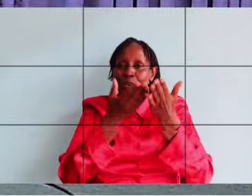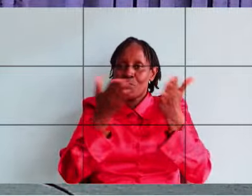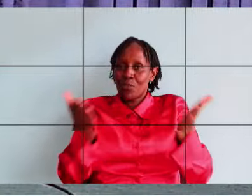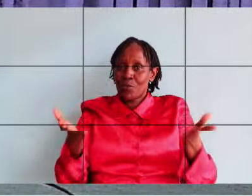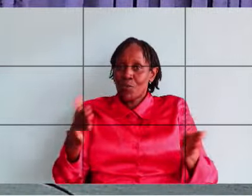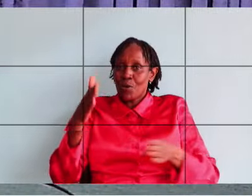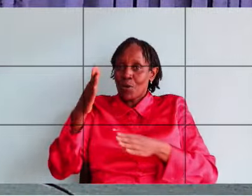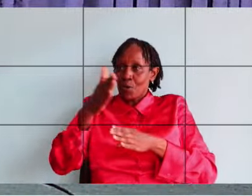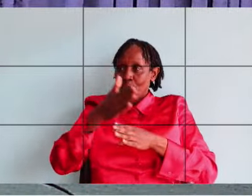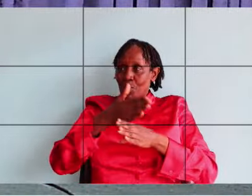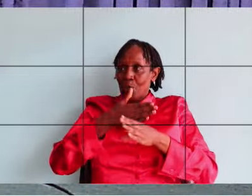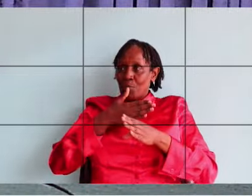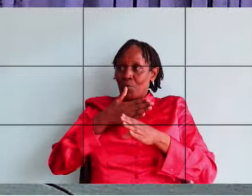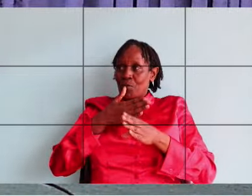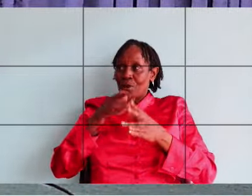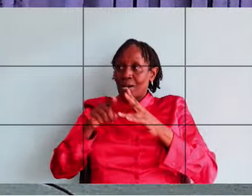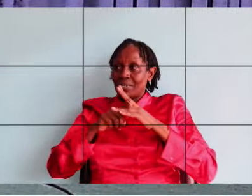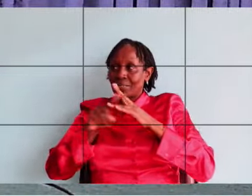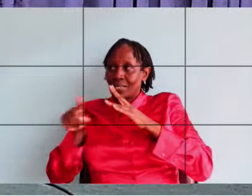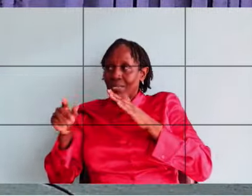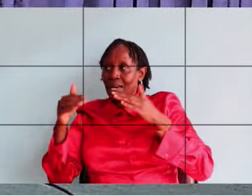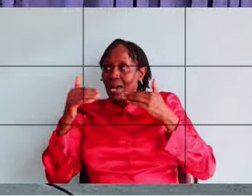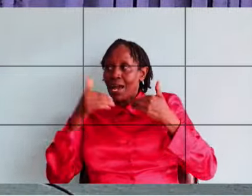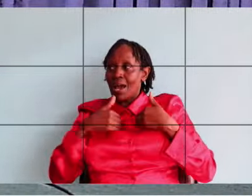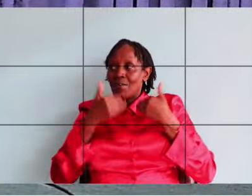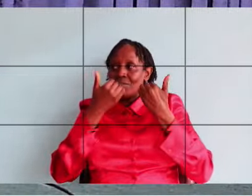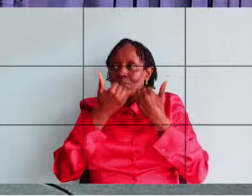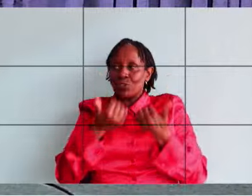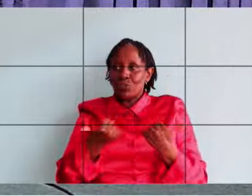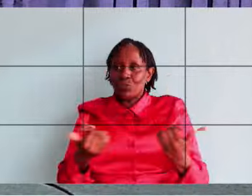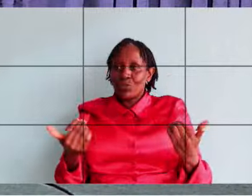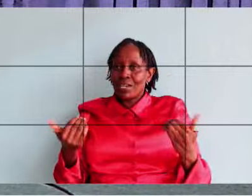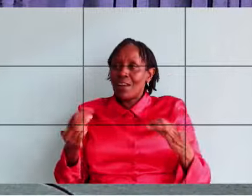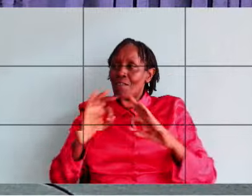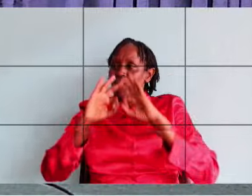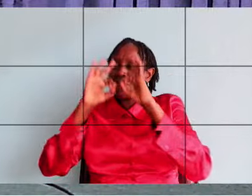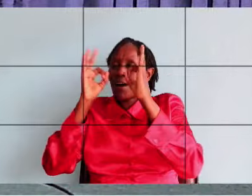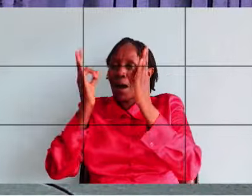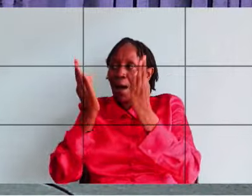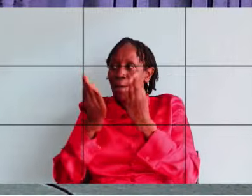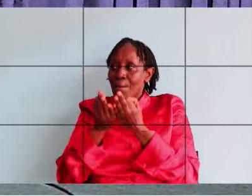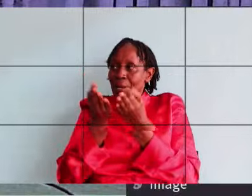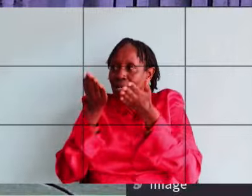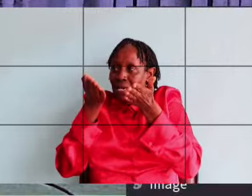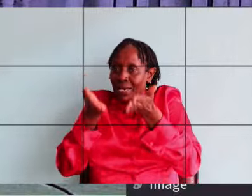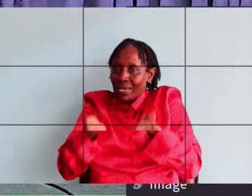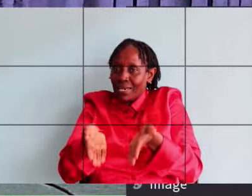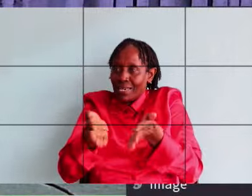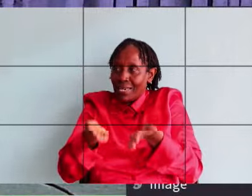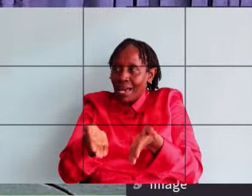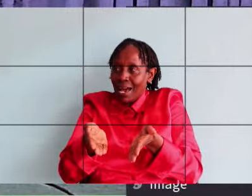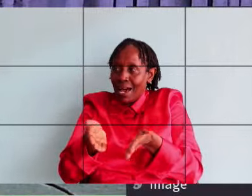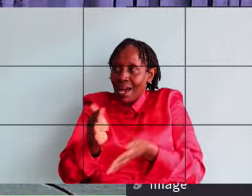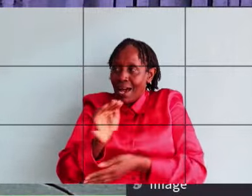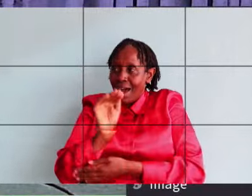I have my wife and children with me. My family is with me here today. I'll request them to stand up.